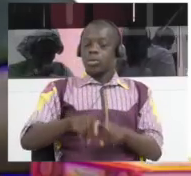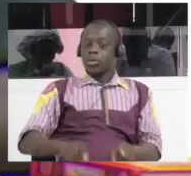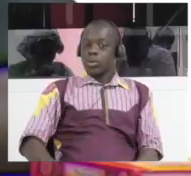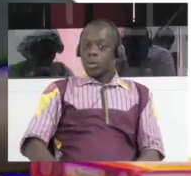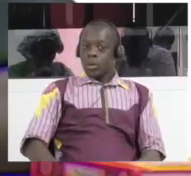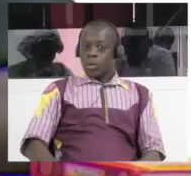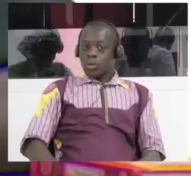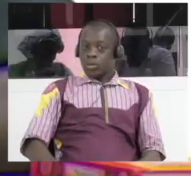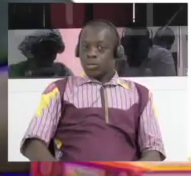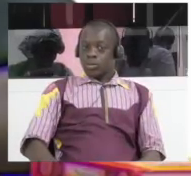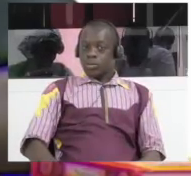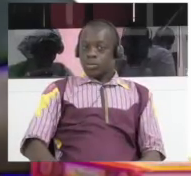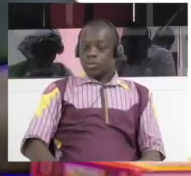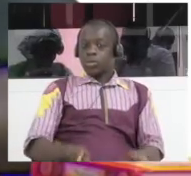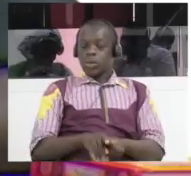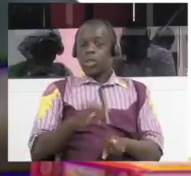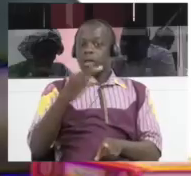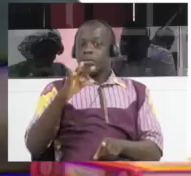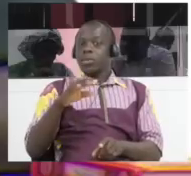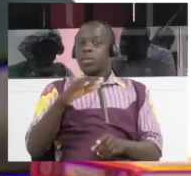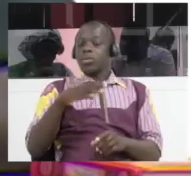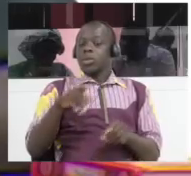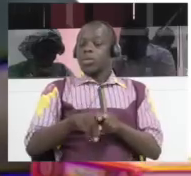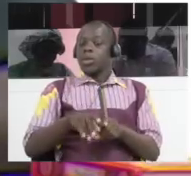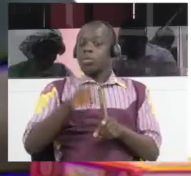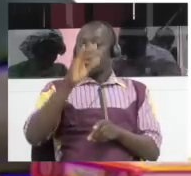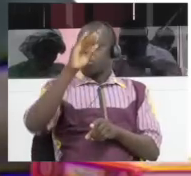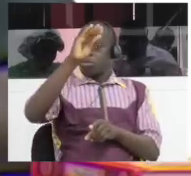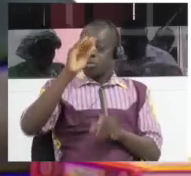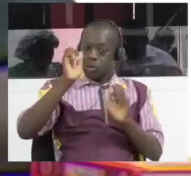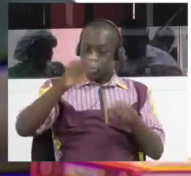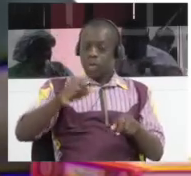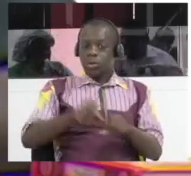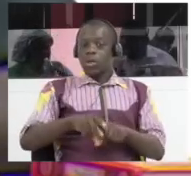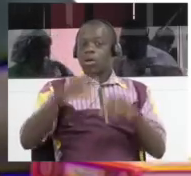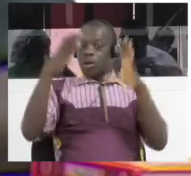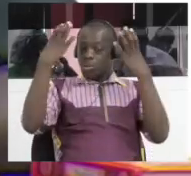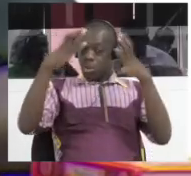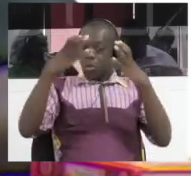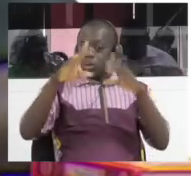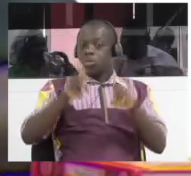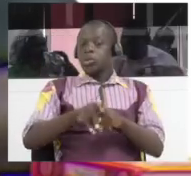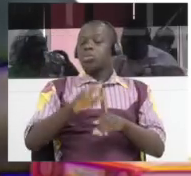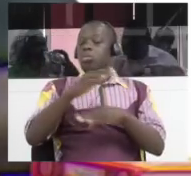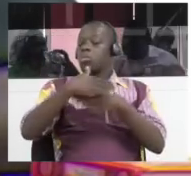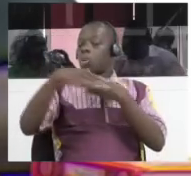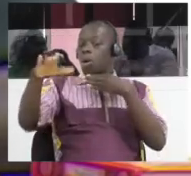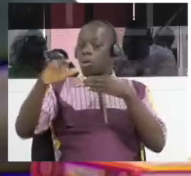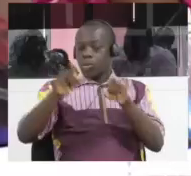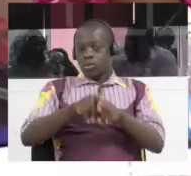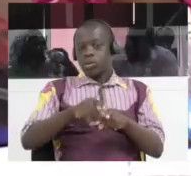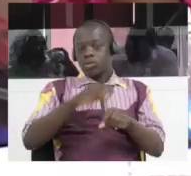the propensity for it to descend into chaos was very great if there is no mature handling of the